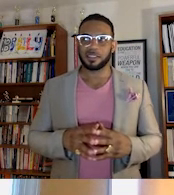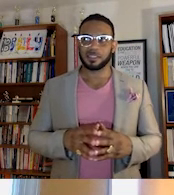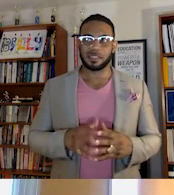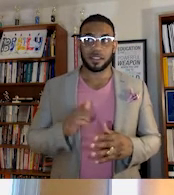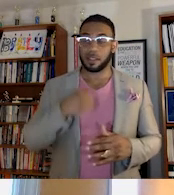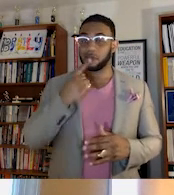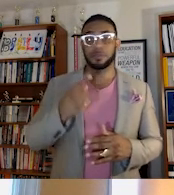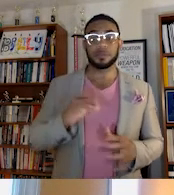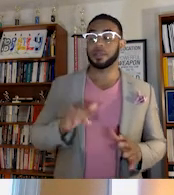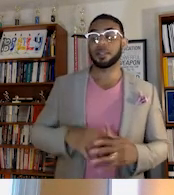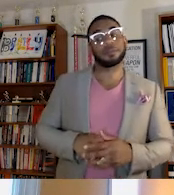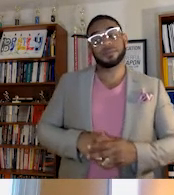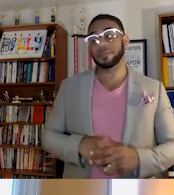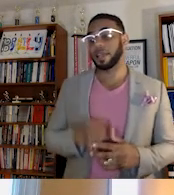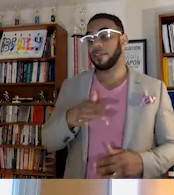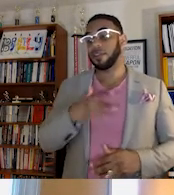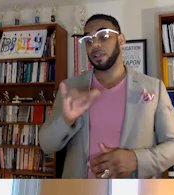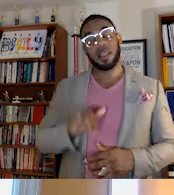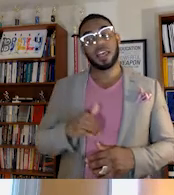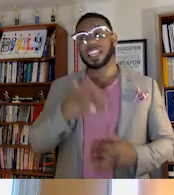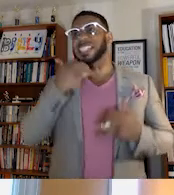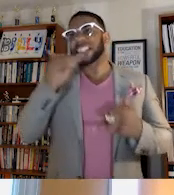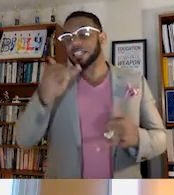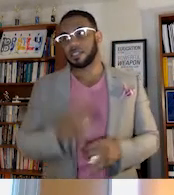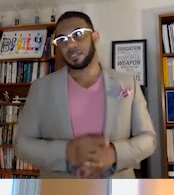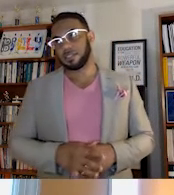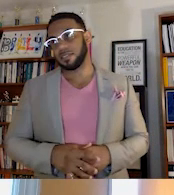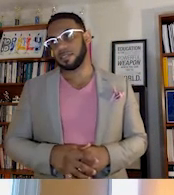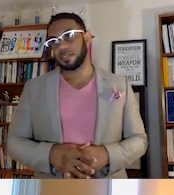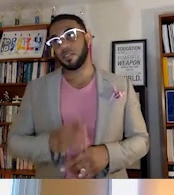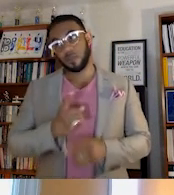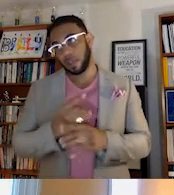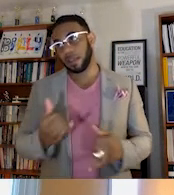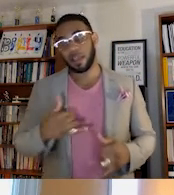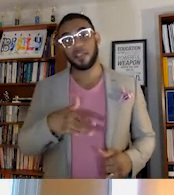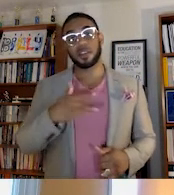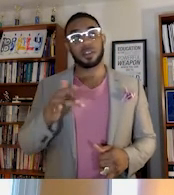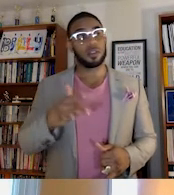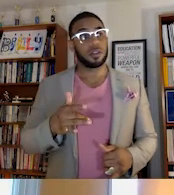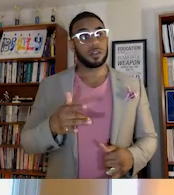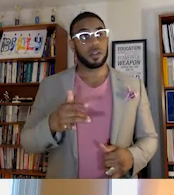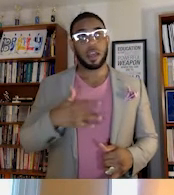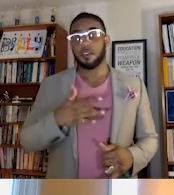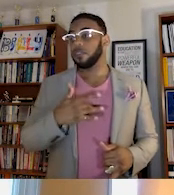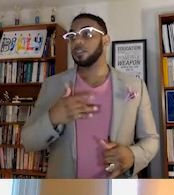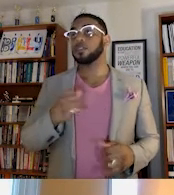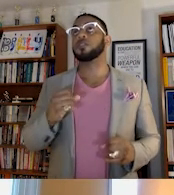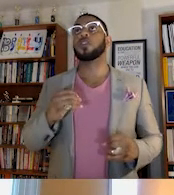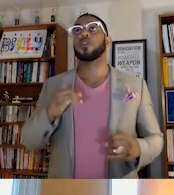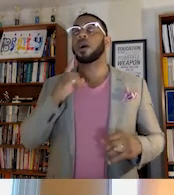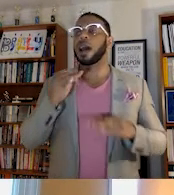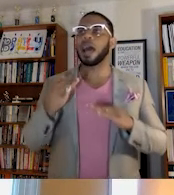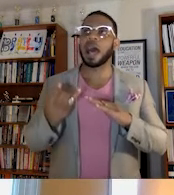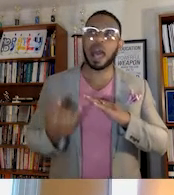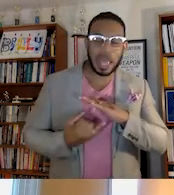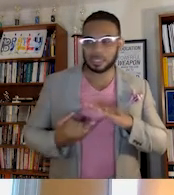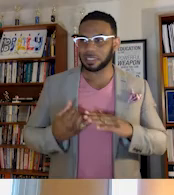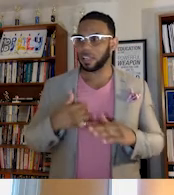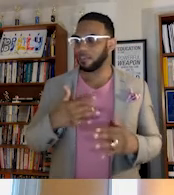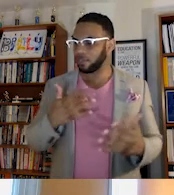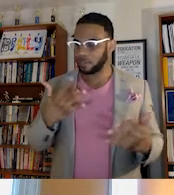I told him, I'm like, man, I feel like yelling right now. I feel so isolated,